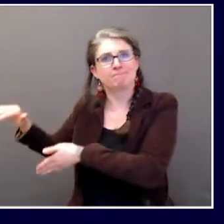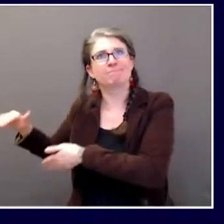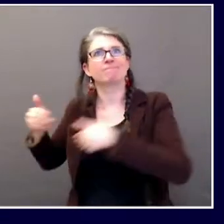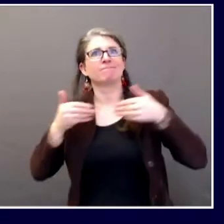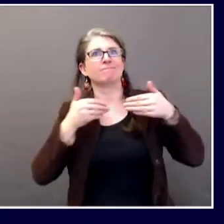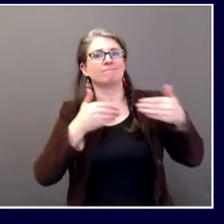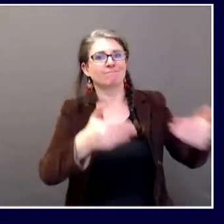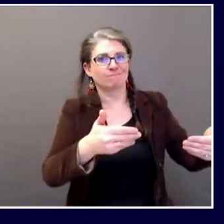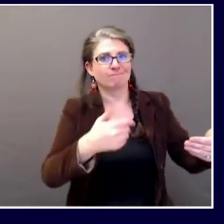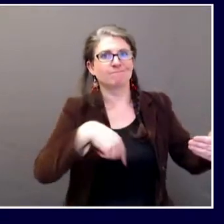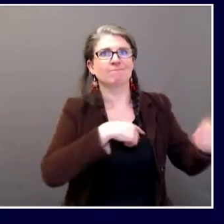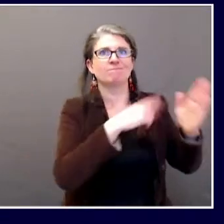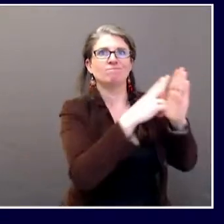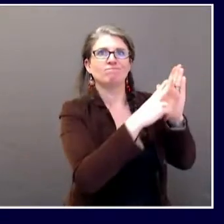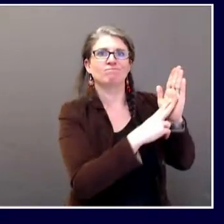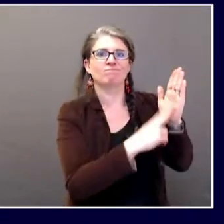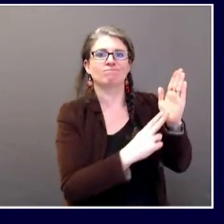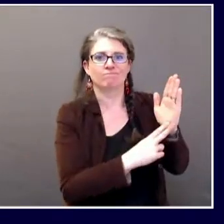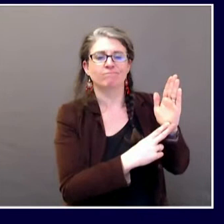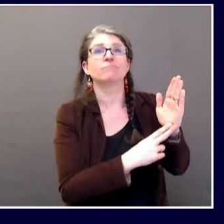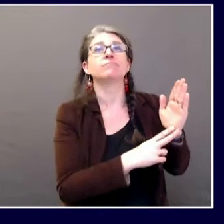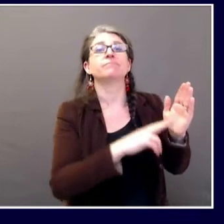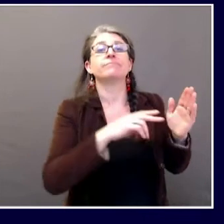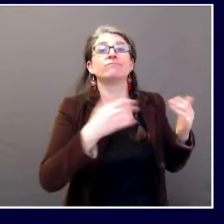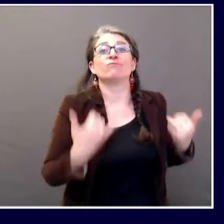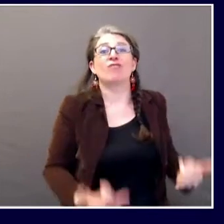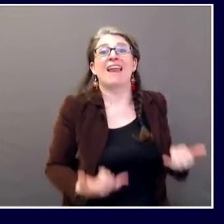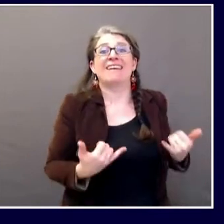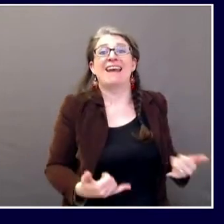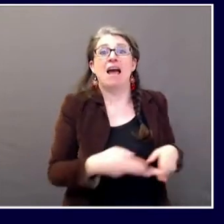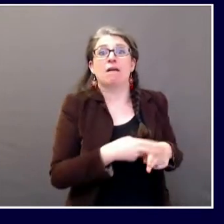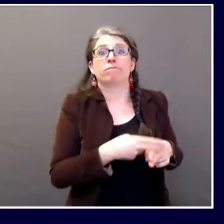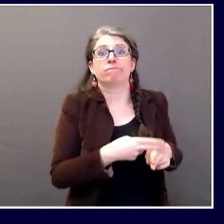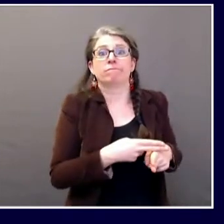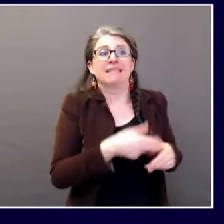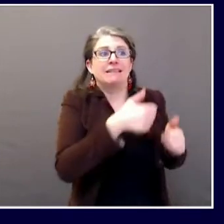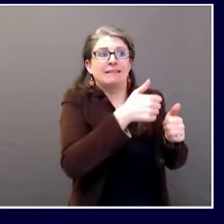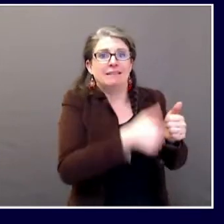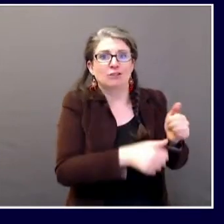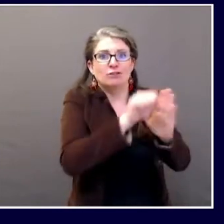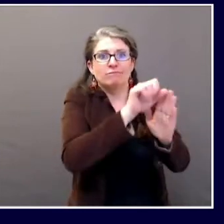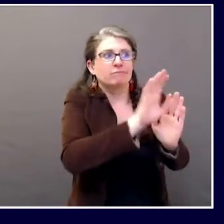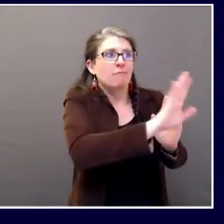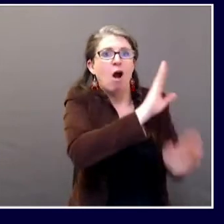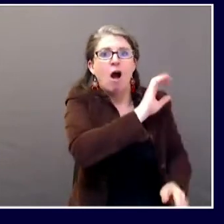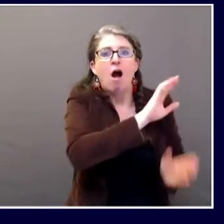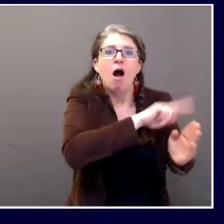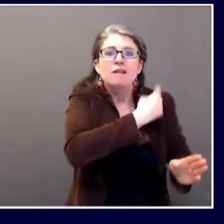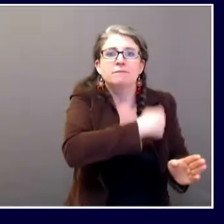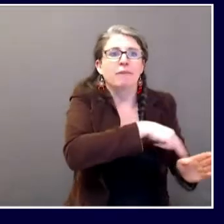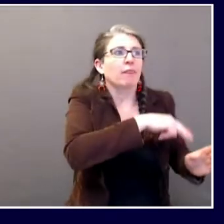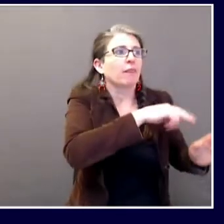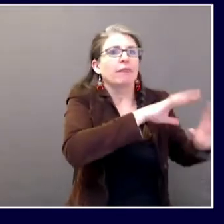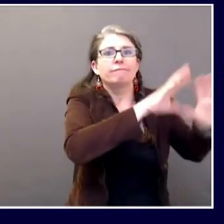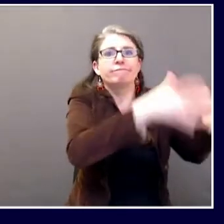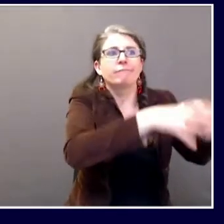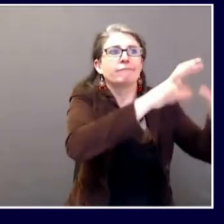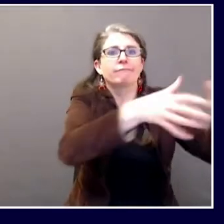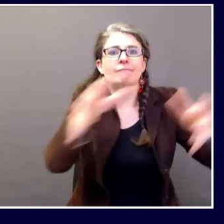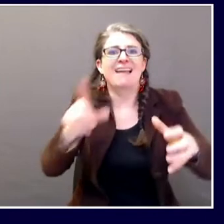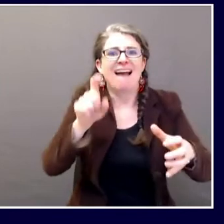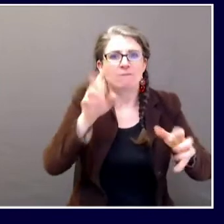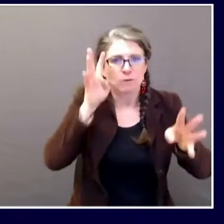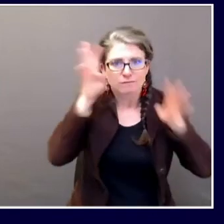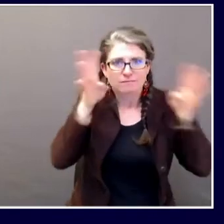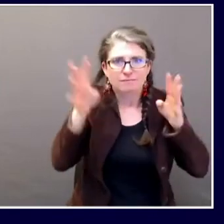systems. I don't think, however, other hospitals have encountered the challenges that were reported. So I'll leave that